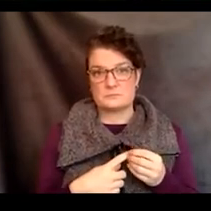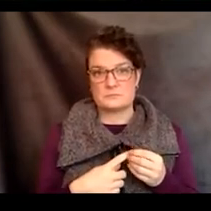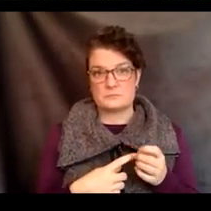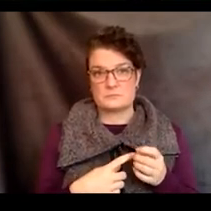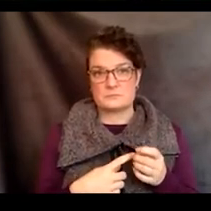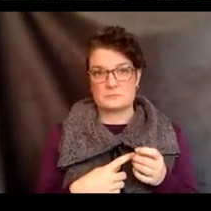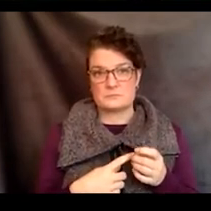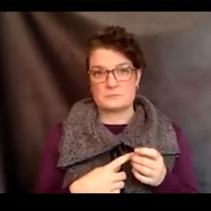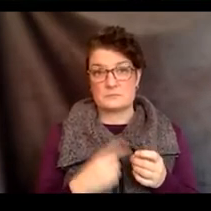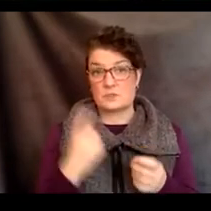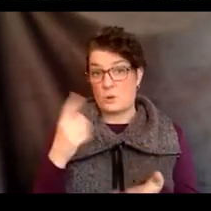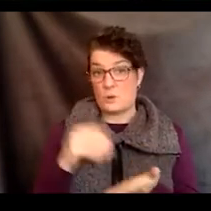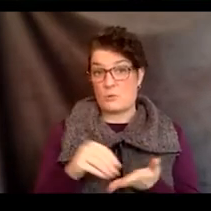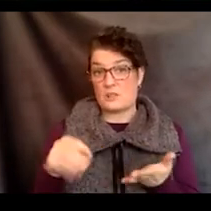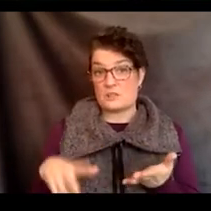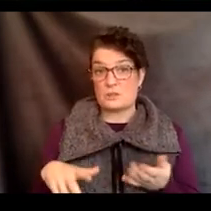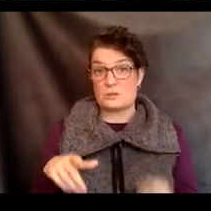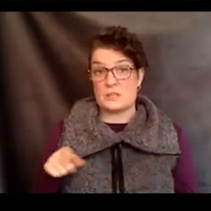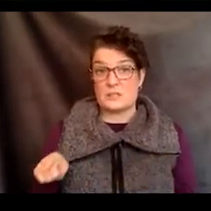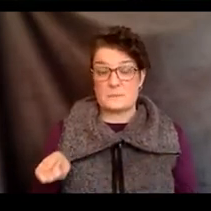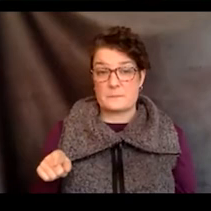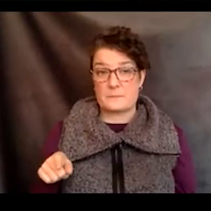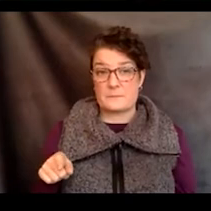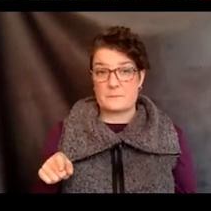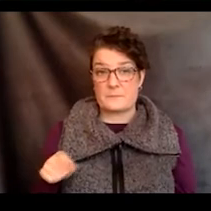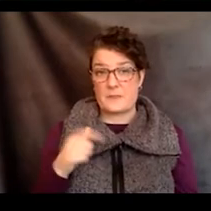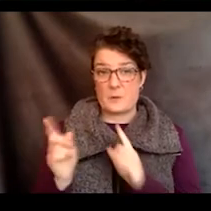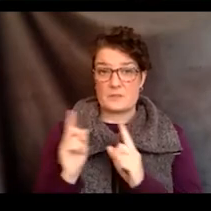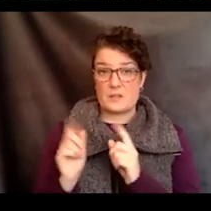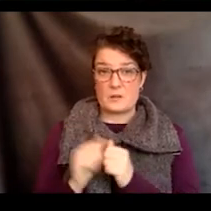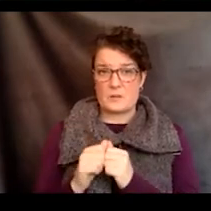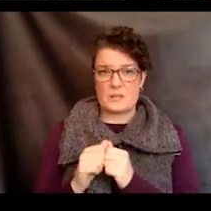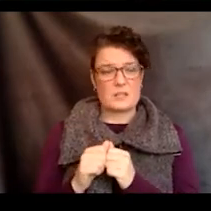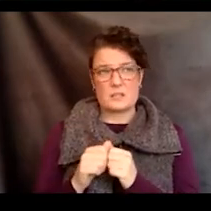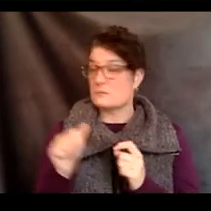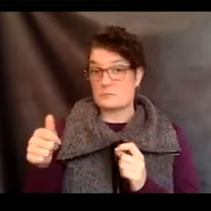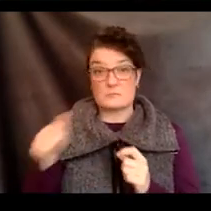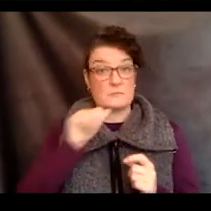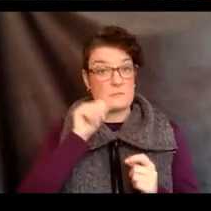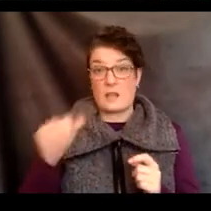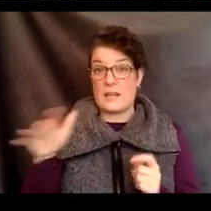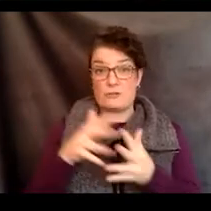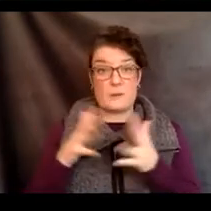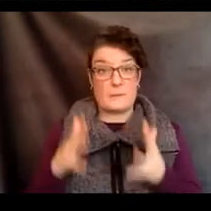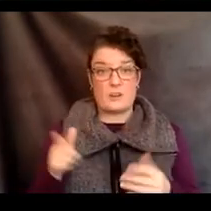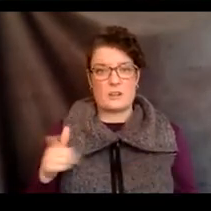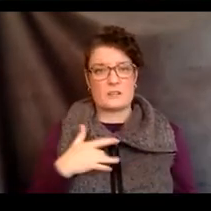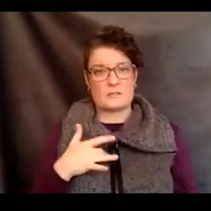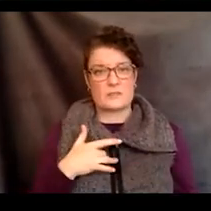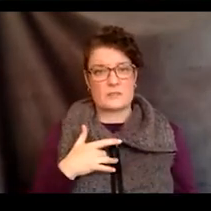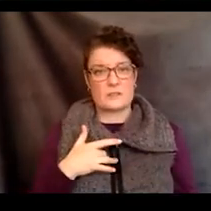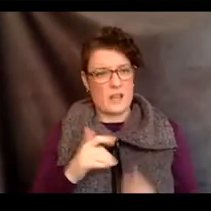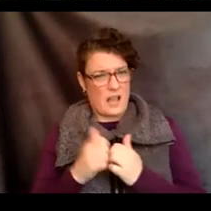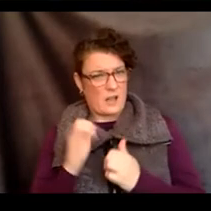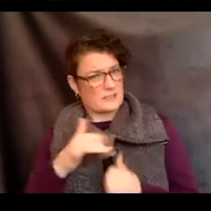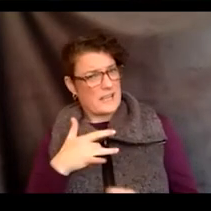You know, one of the students we talked to who wasn't Asian American thought, you know, how does that feel if